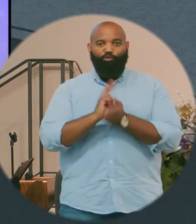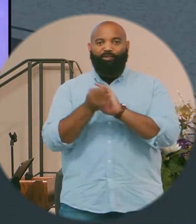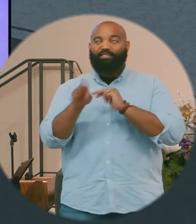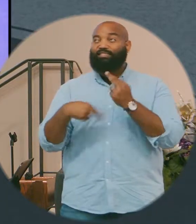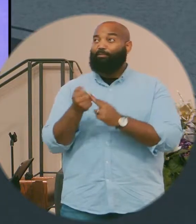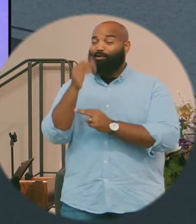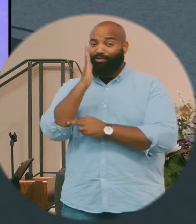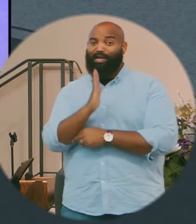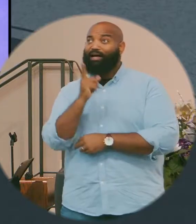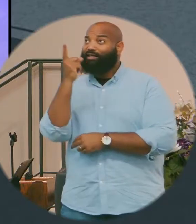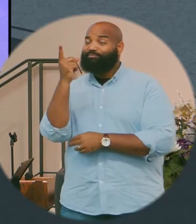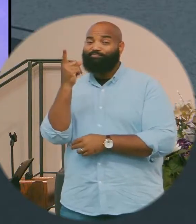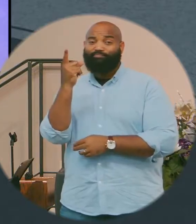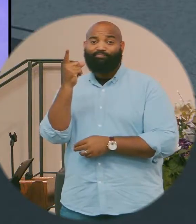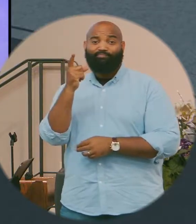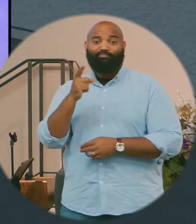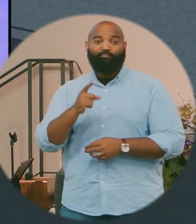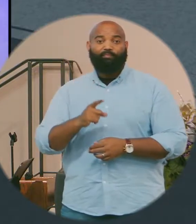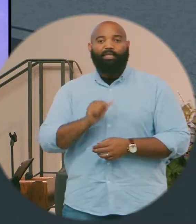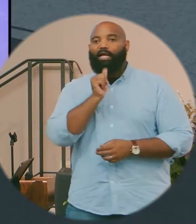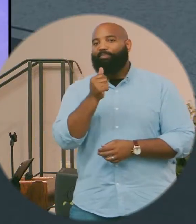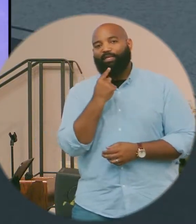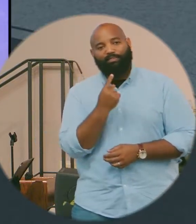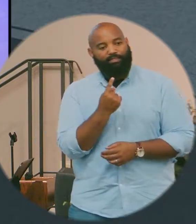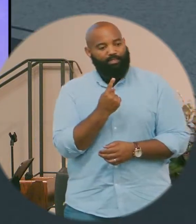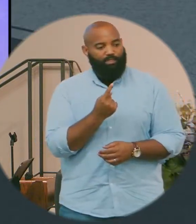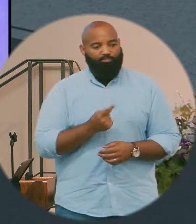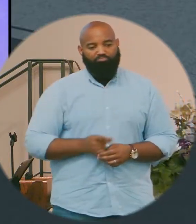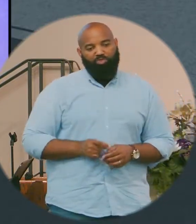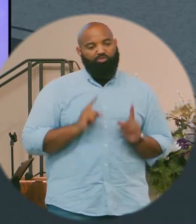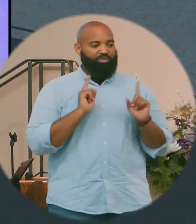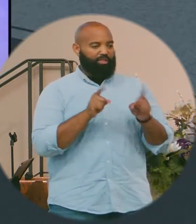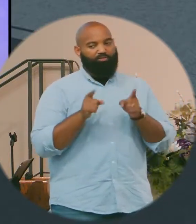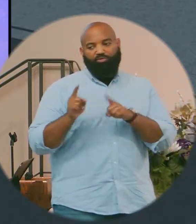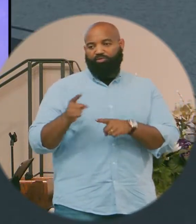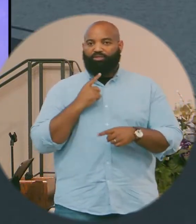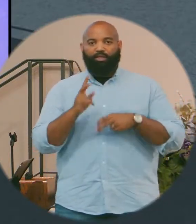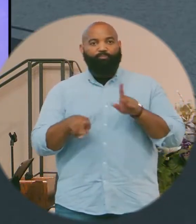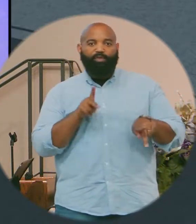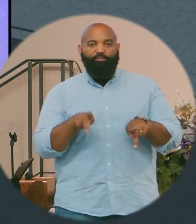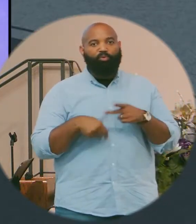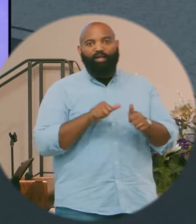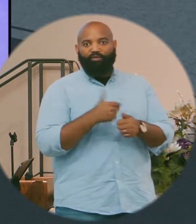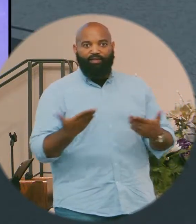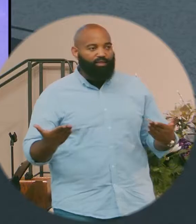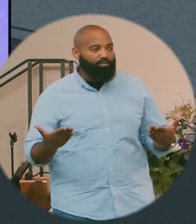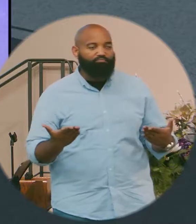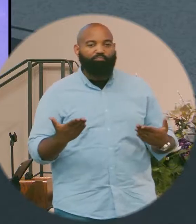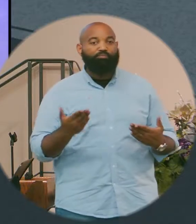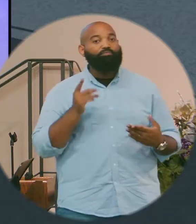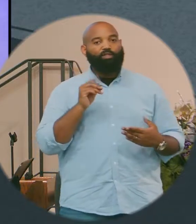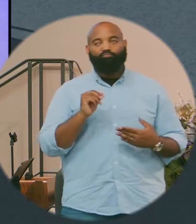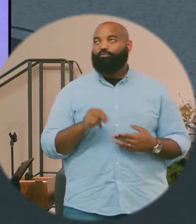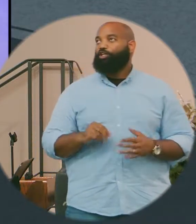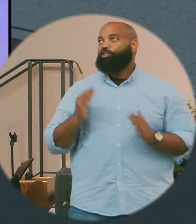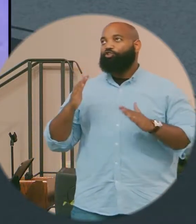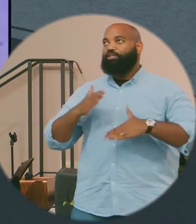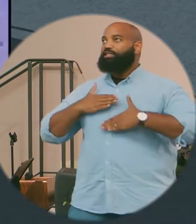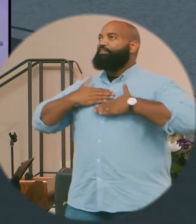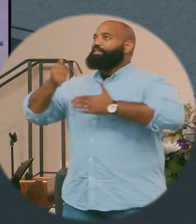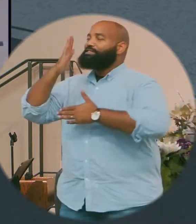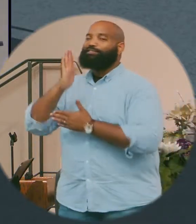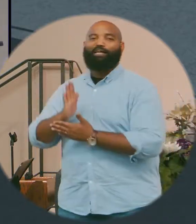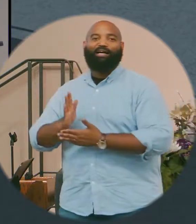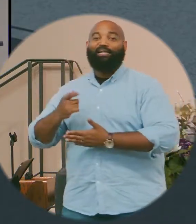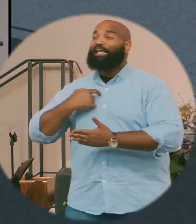today. I'm not saying tell everybody your business, but you need to go to God. And you need to say, I know I done this in your sight, and it